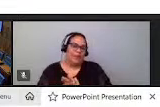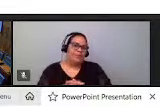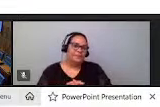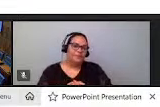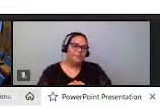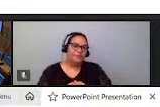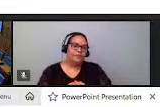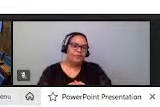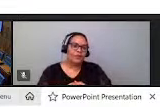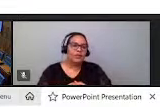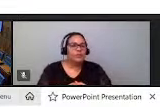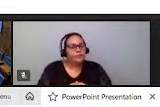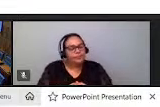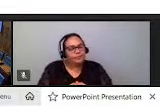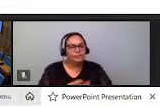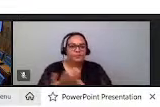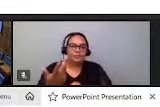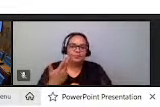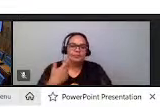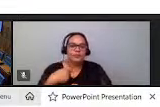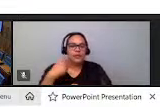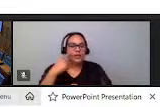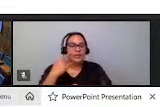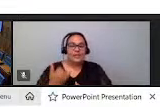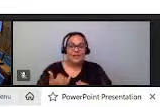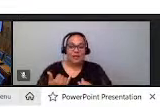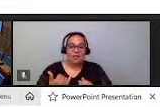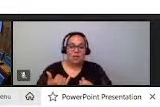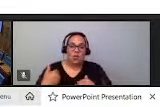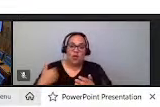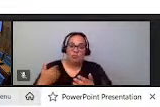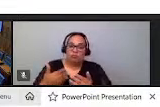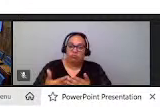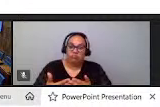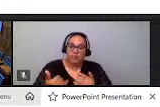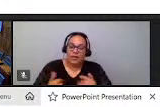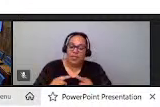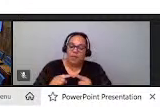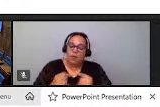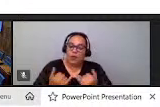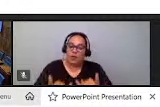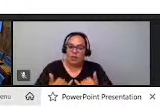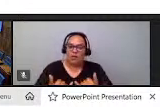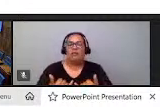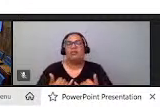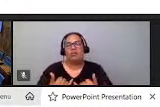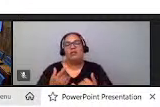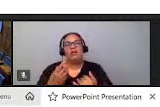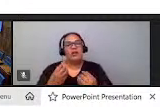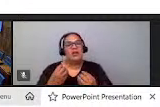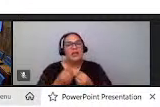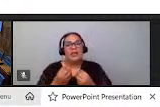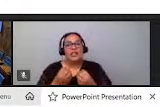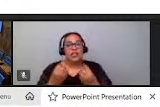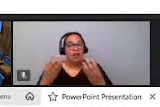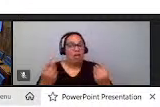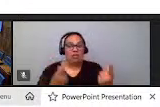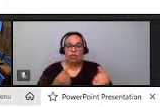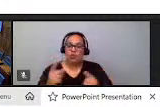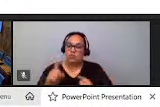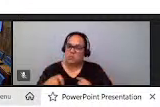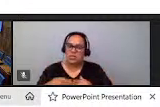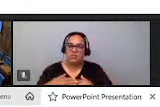improved so I think where we are at at this at this point of time there's a lot of things still to be